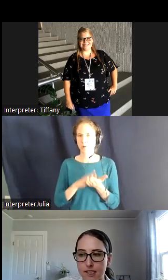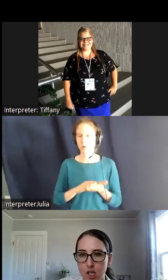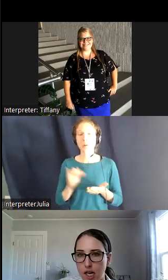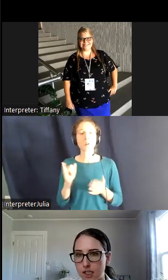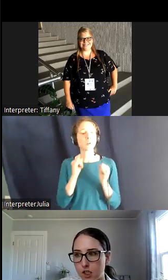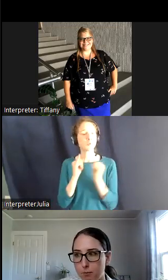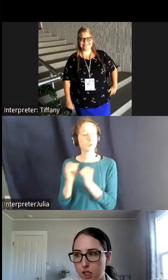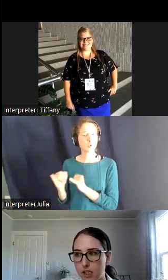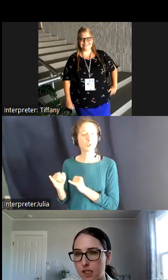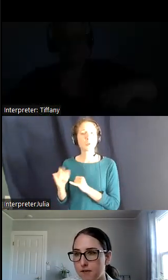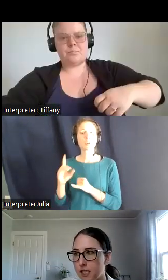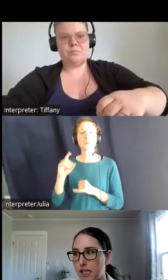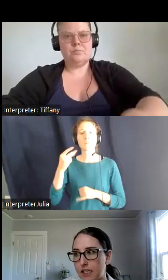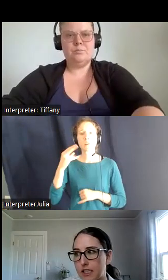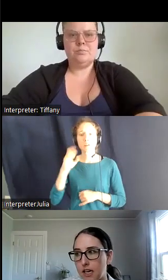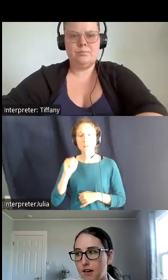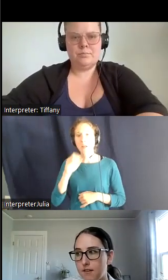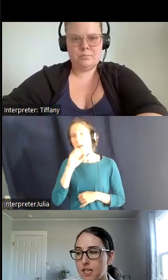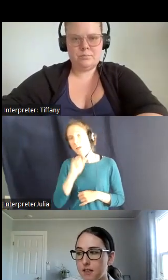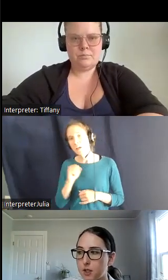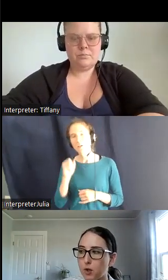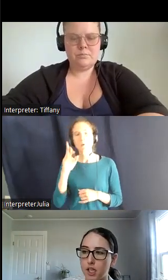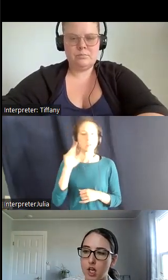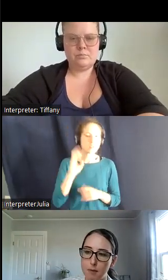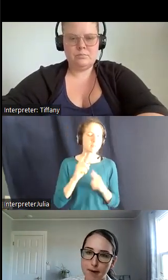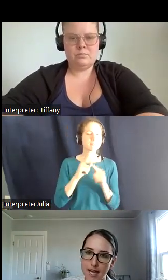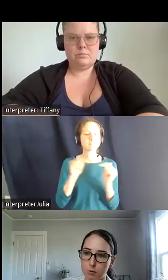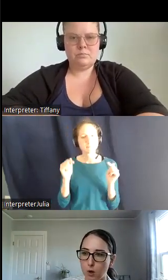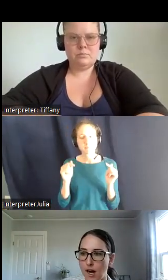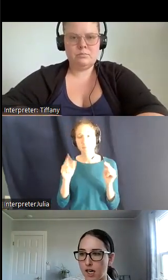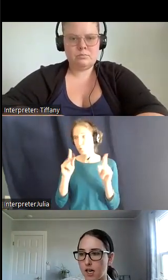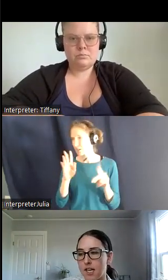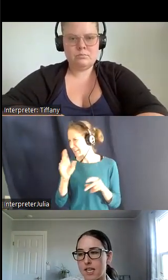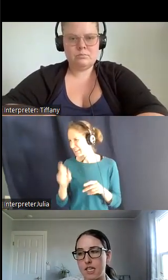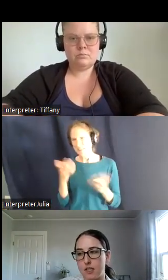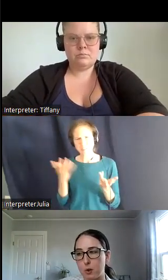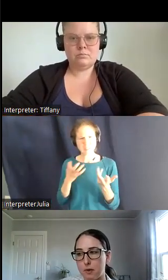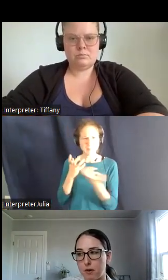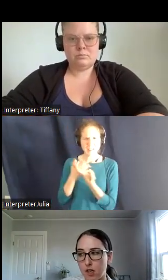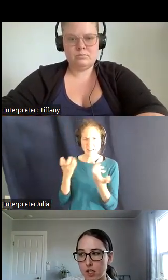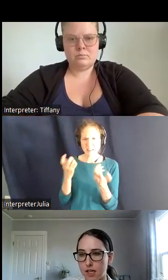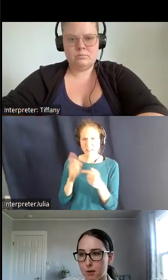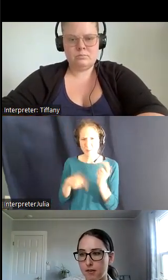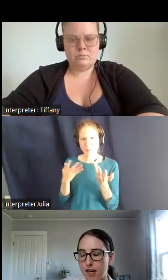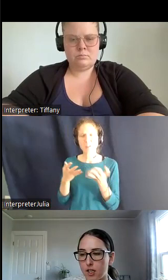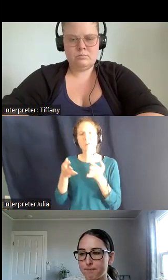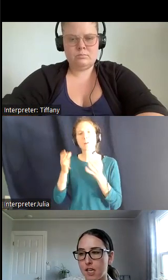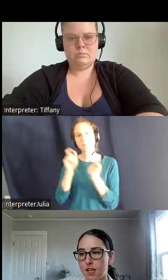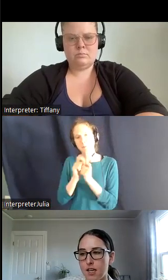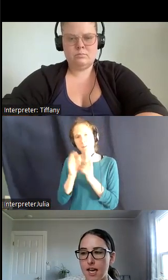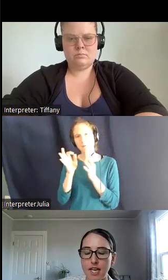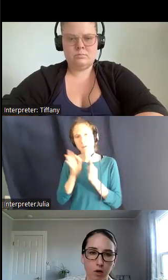demographics, standardized descriptions of the needs of the individual that could not be met and require the individual to be referred to another